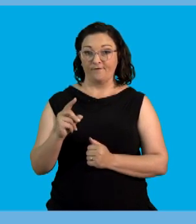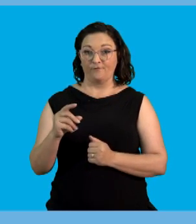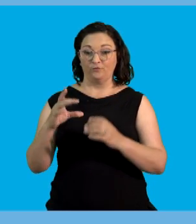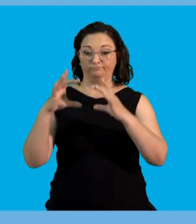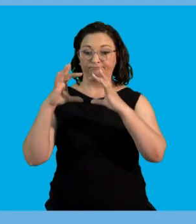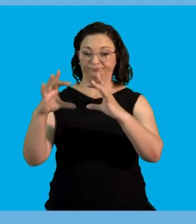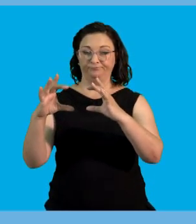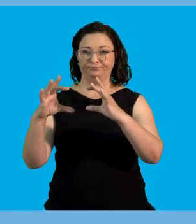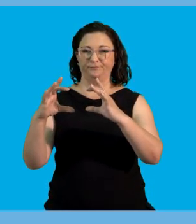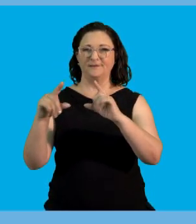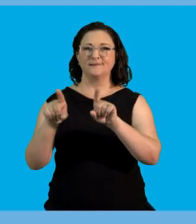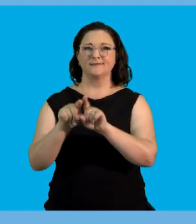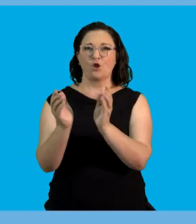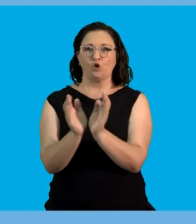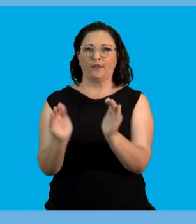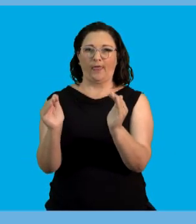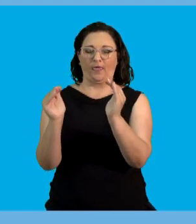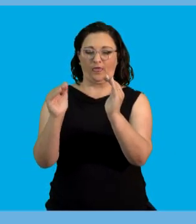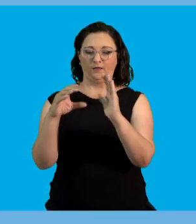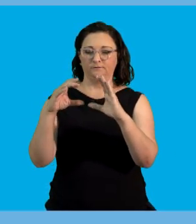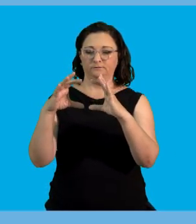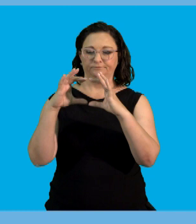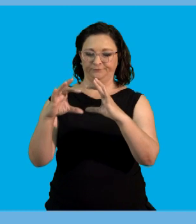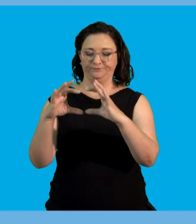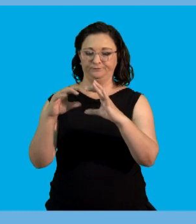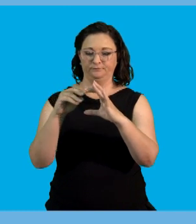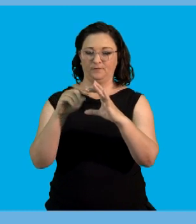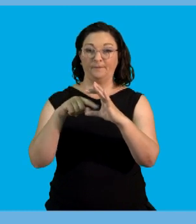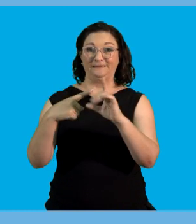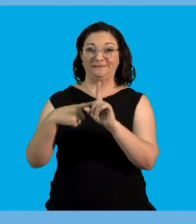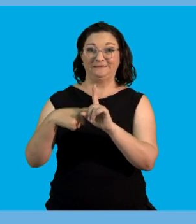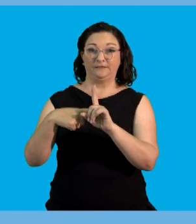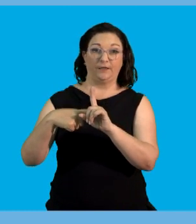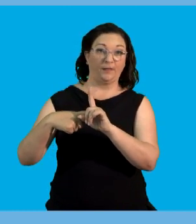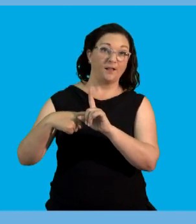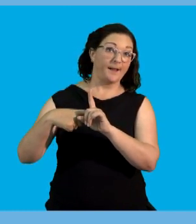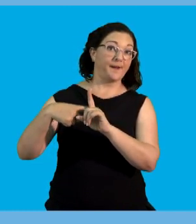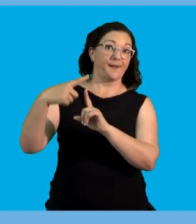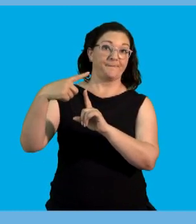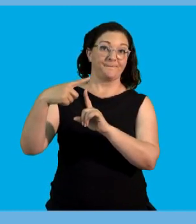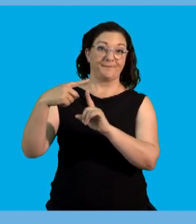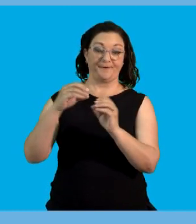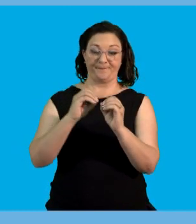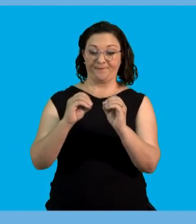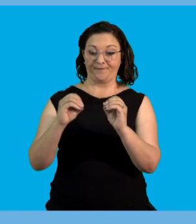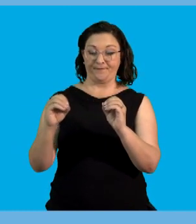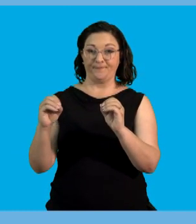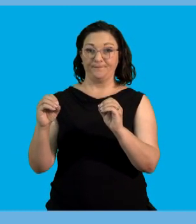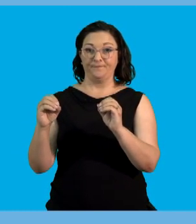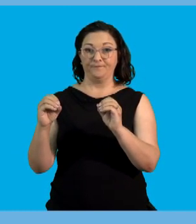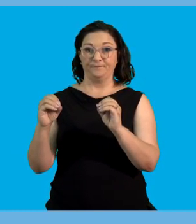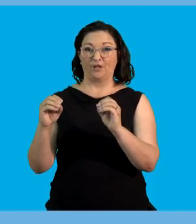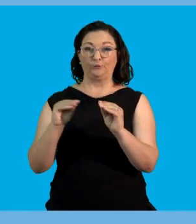particles that are inside a certain container and we increase the temperature of that particular matter,